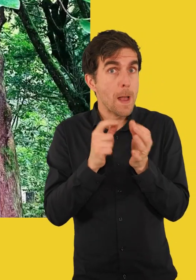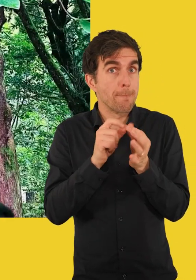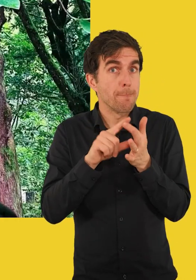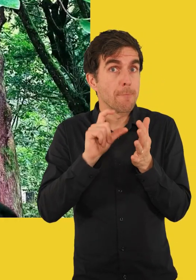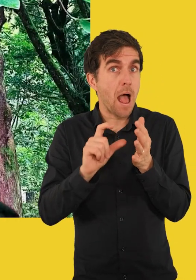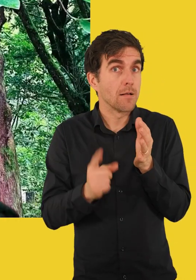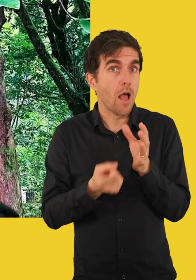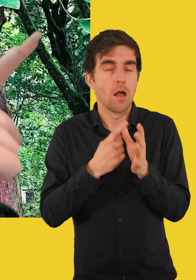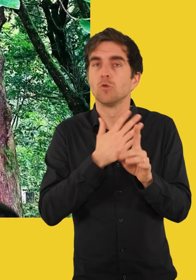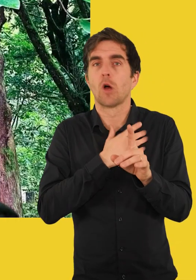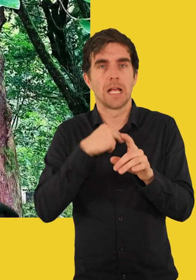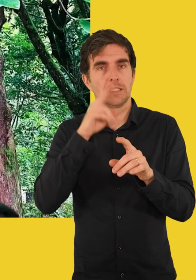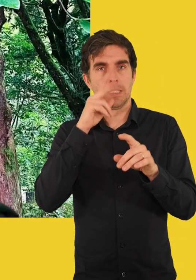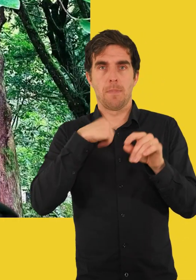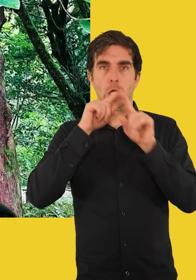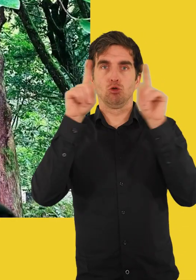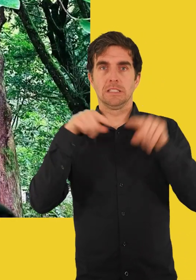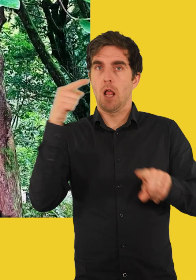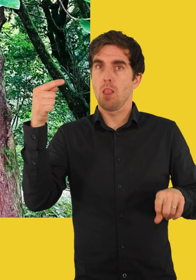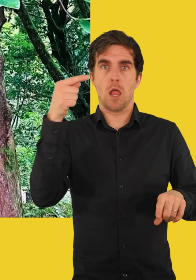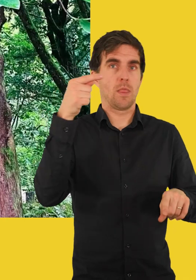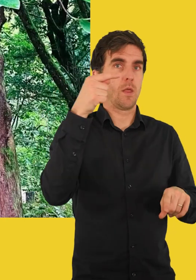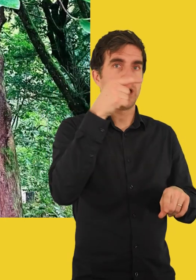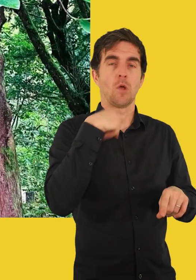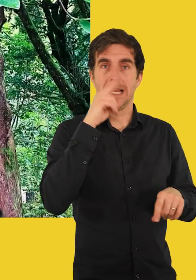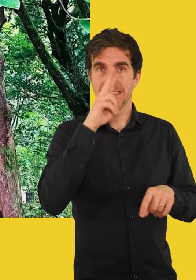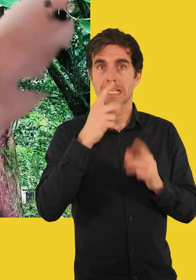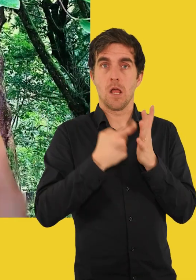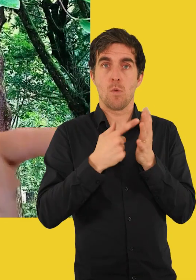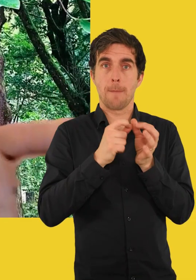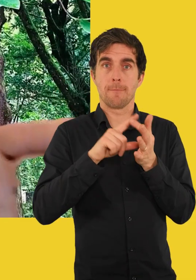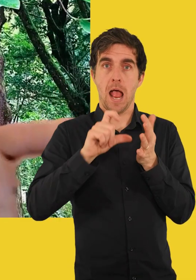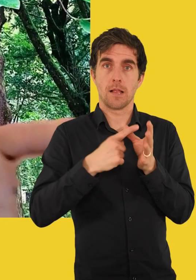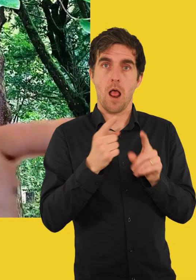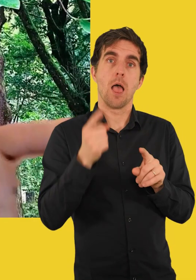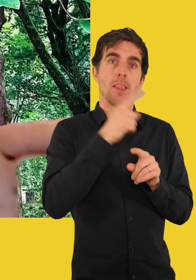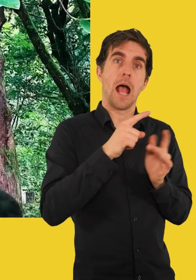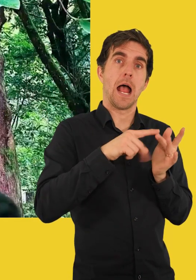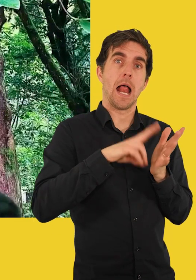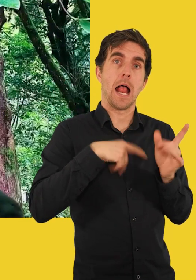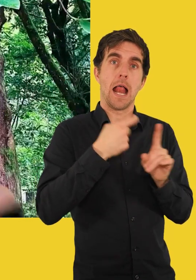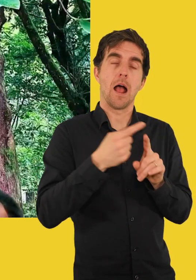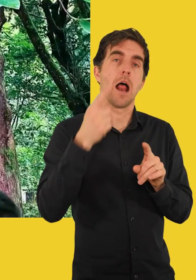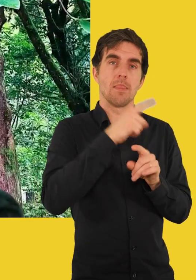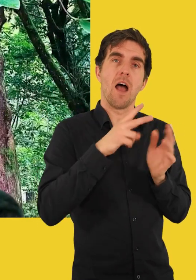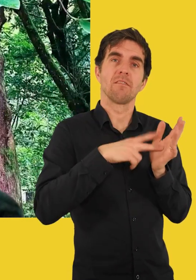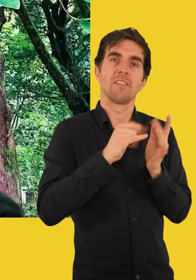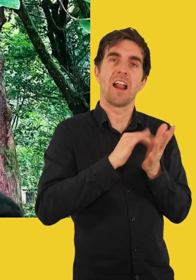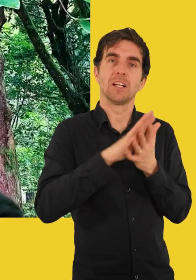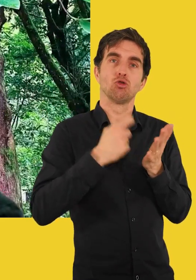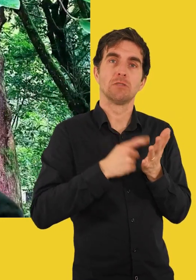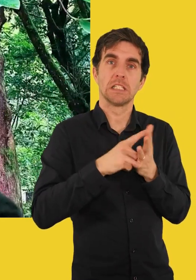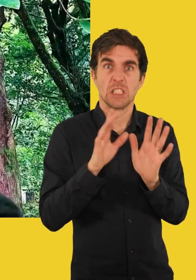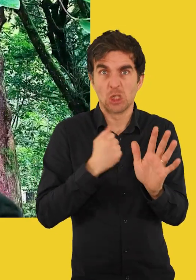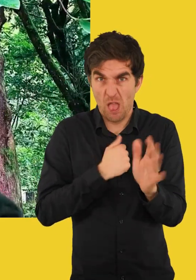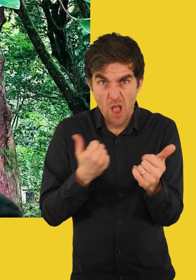same question? I'm just working my way along my screens. So Rebecca, and then Ink, and then Vinishri on this question,